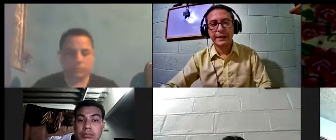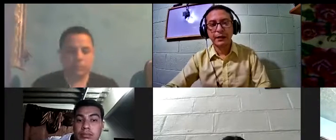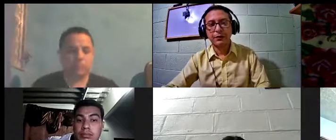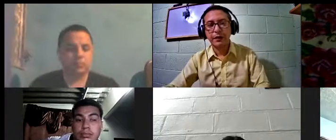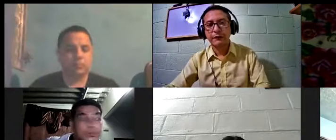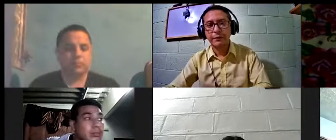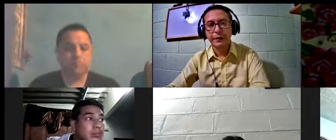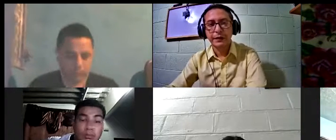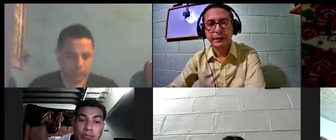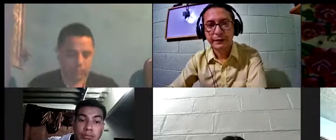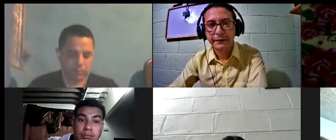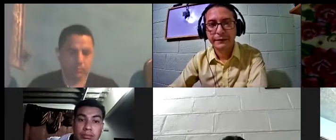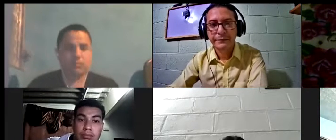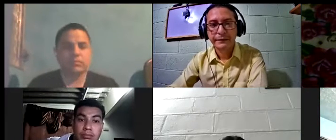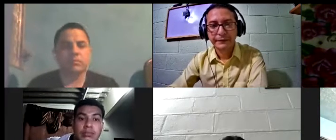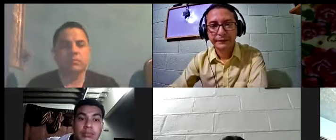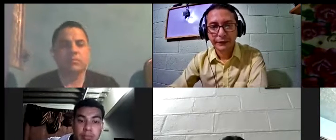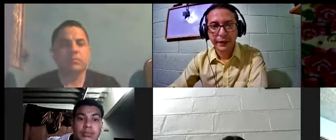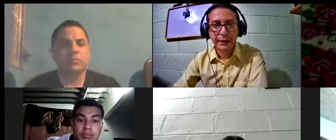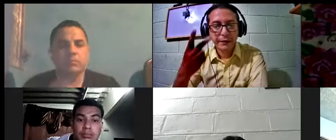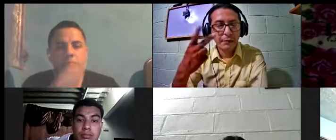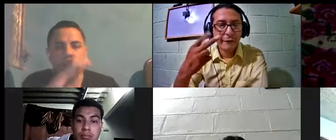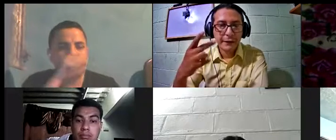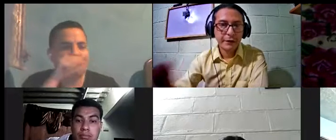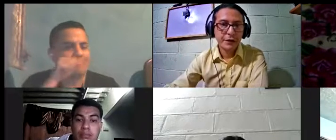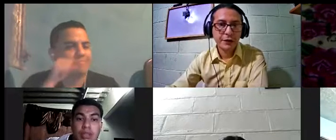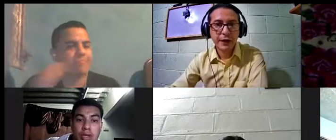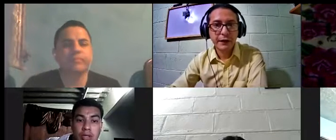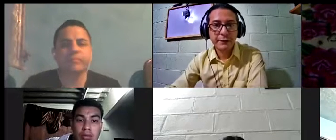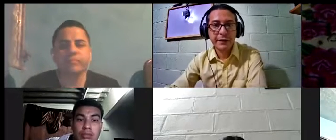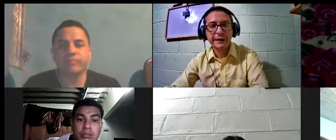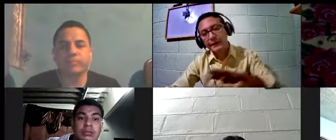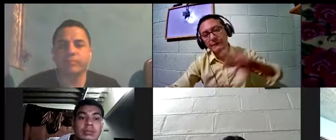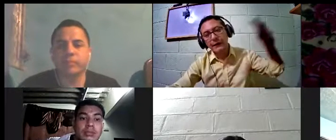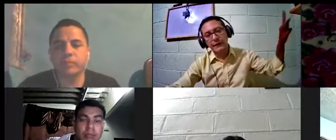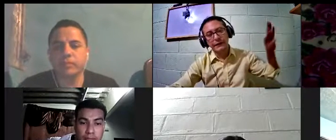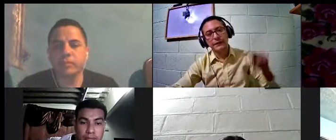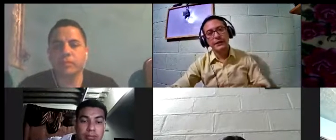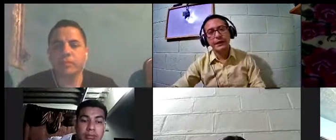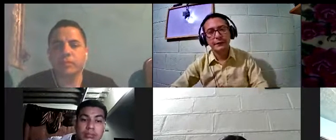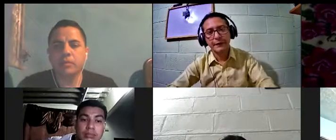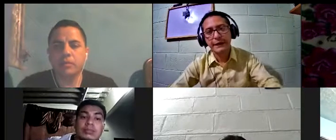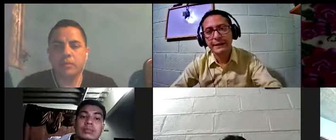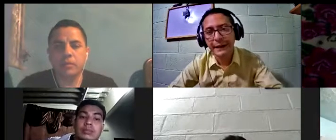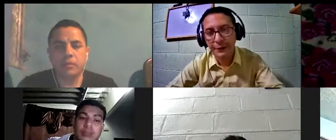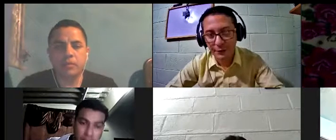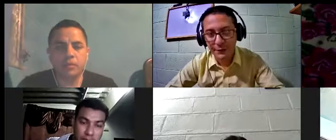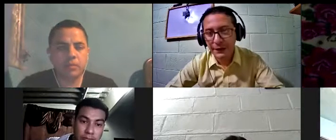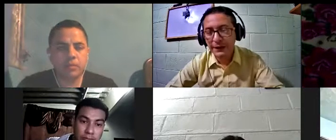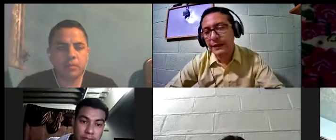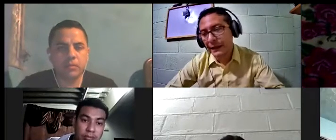It is a long way from here. Okay? Both expressions are expressing that it's far. Las dos ideas expresan que está